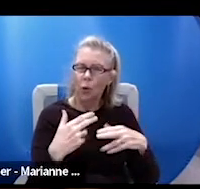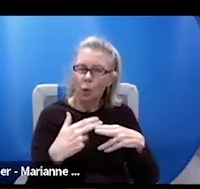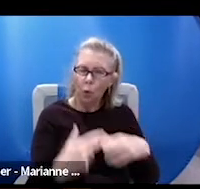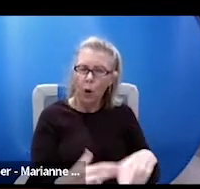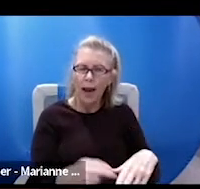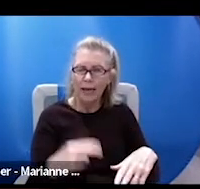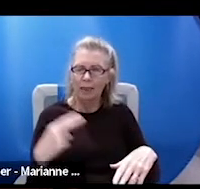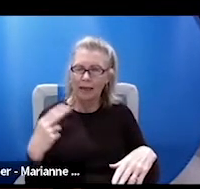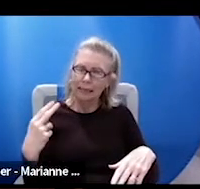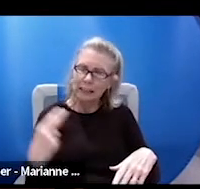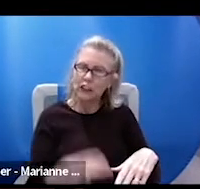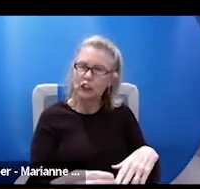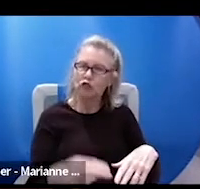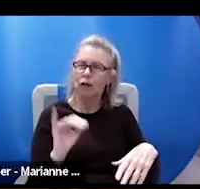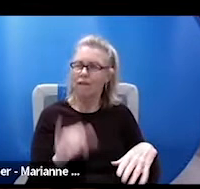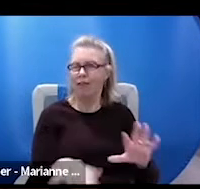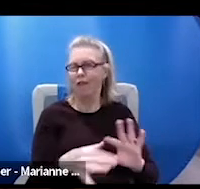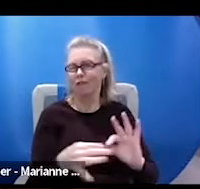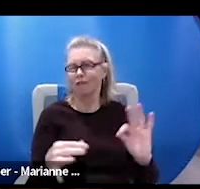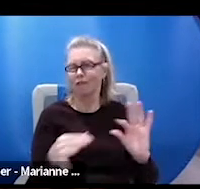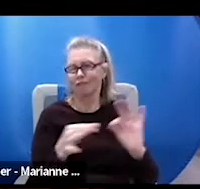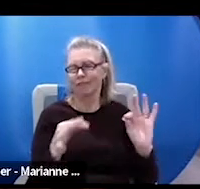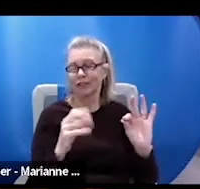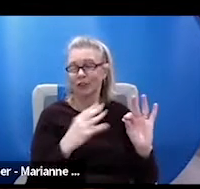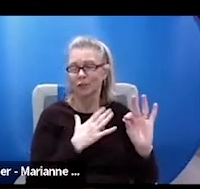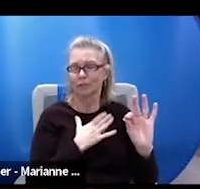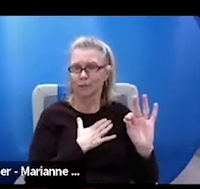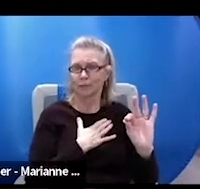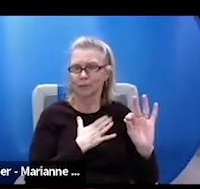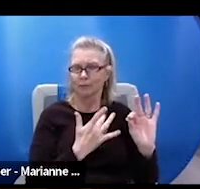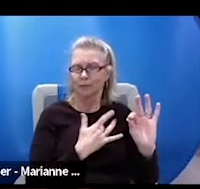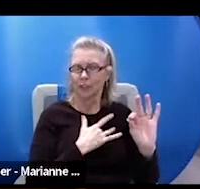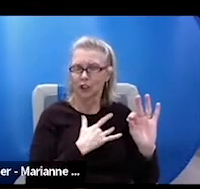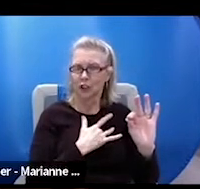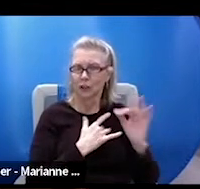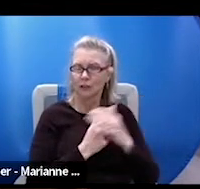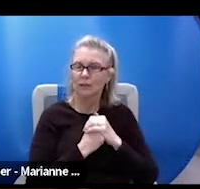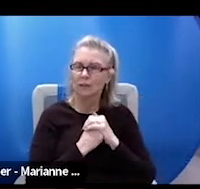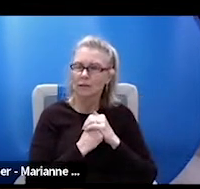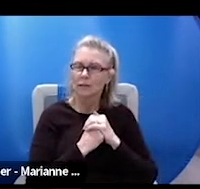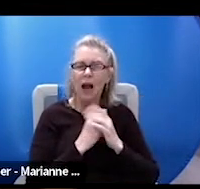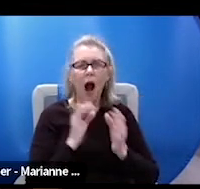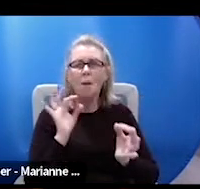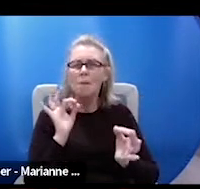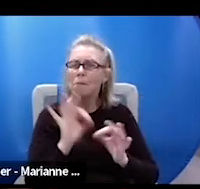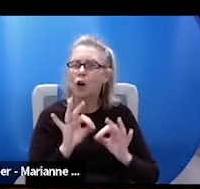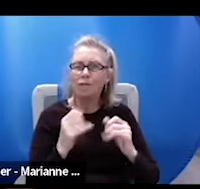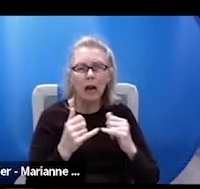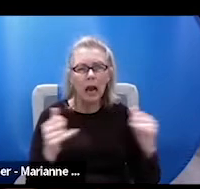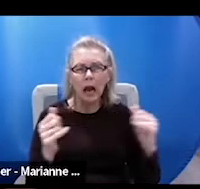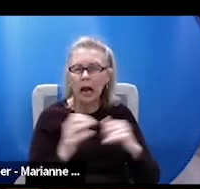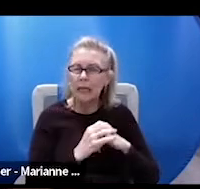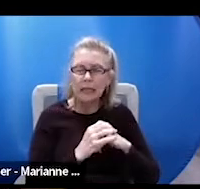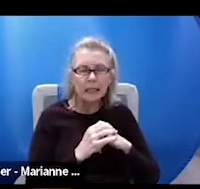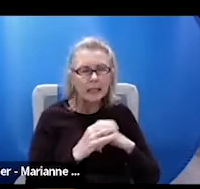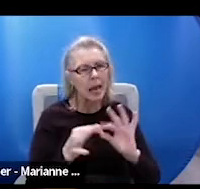line is so profoundly touching, and it's like the perfect line that if we were able to